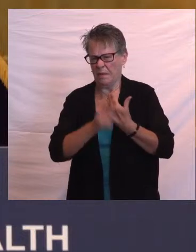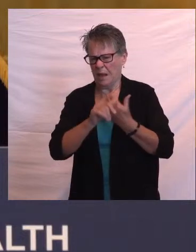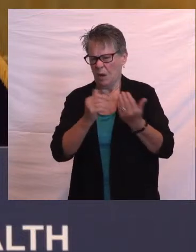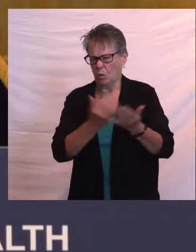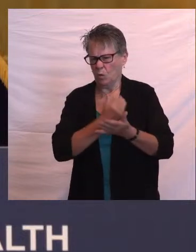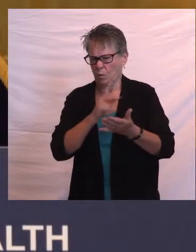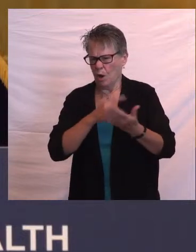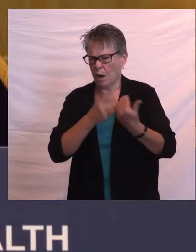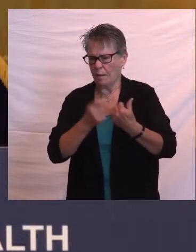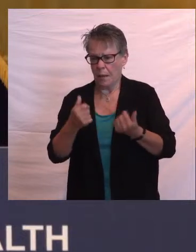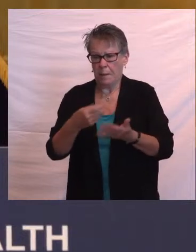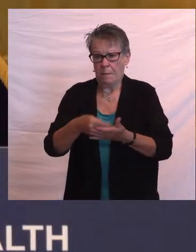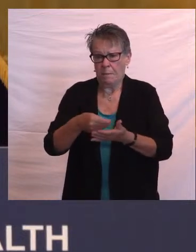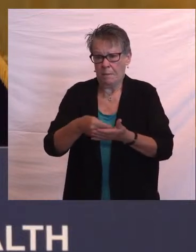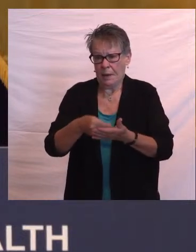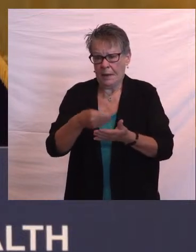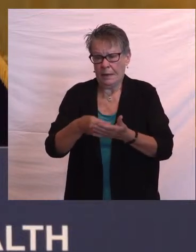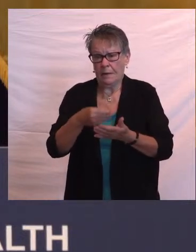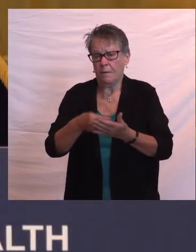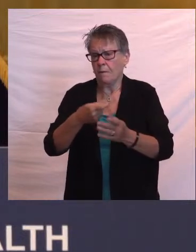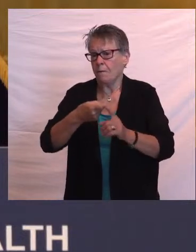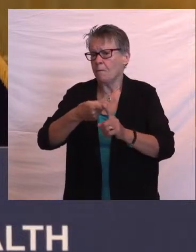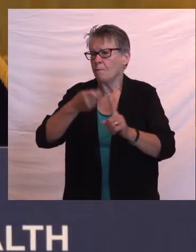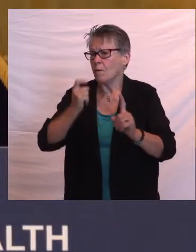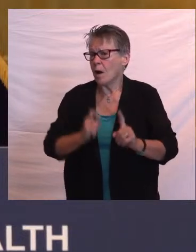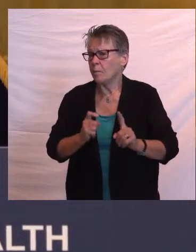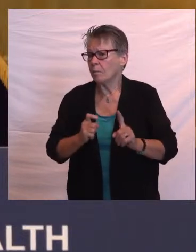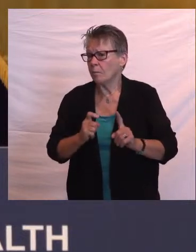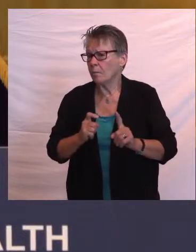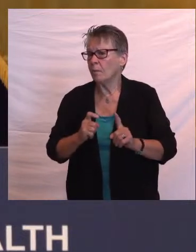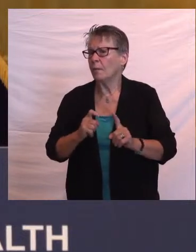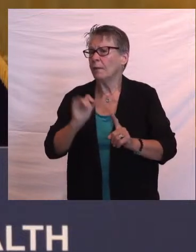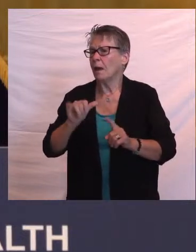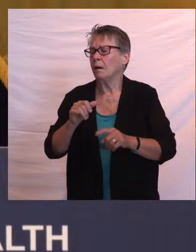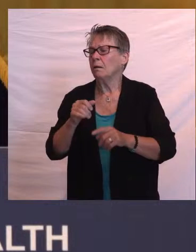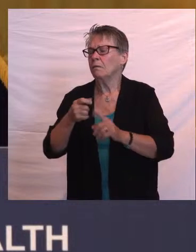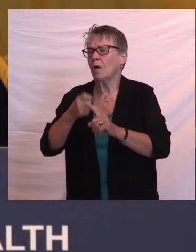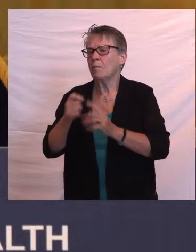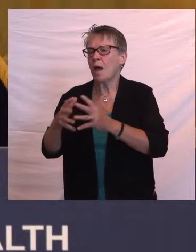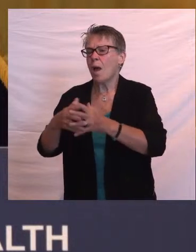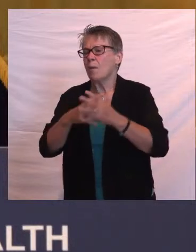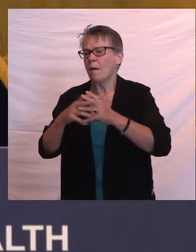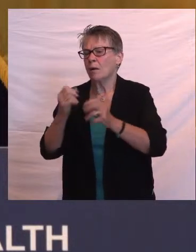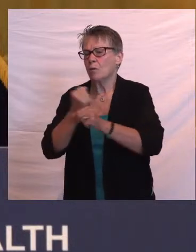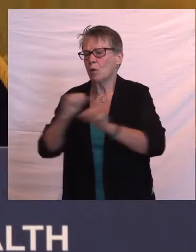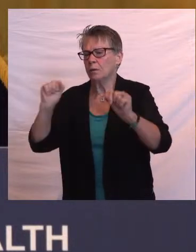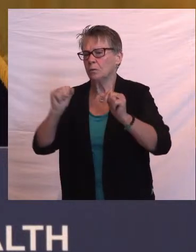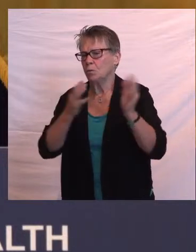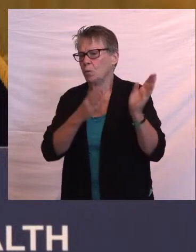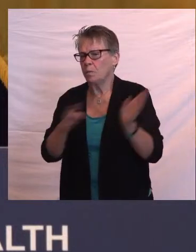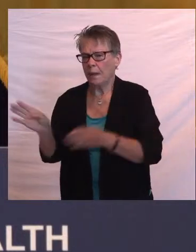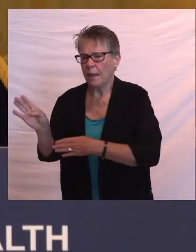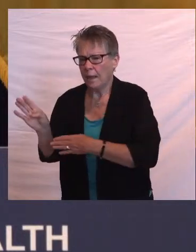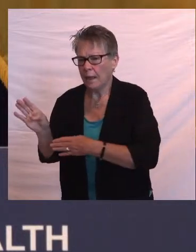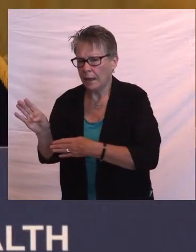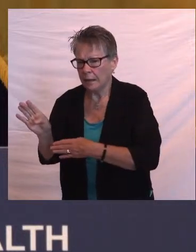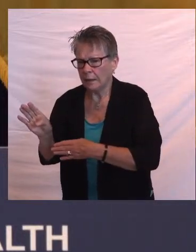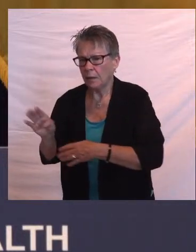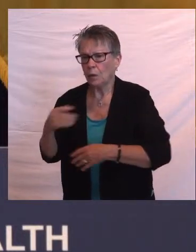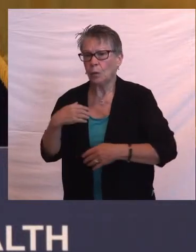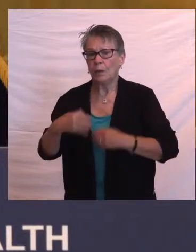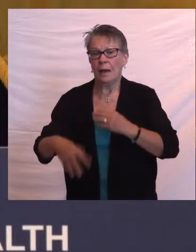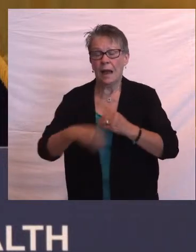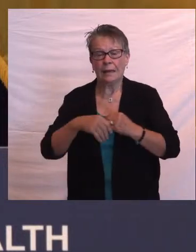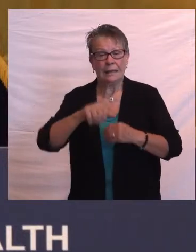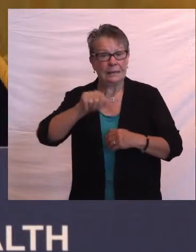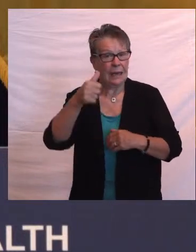pilot. We're going to put $10 million into it and get it off the ground and see what the uptake is. And